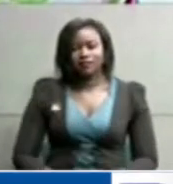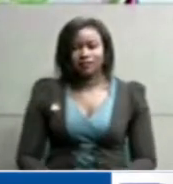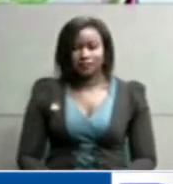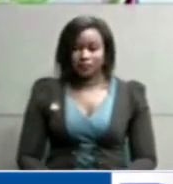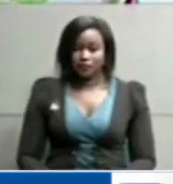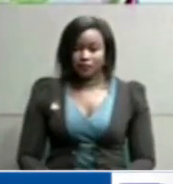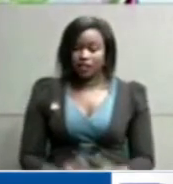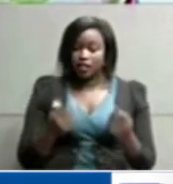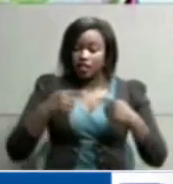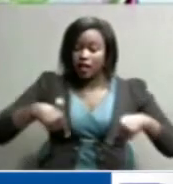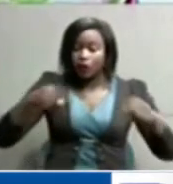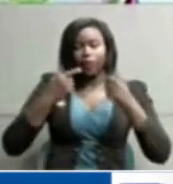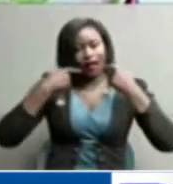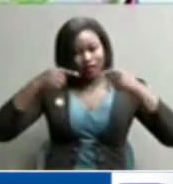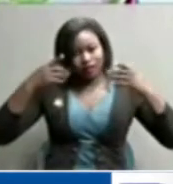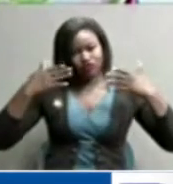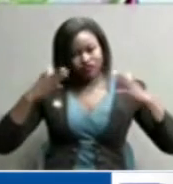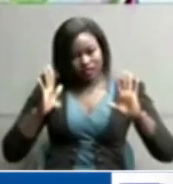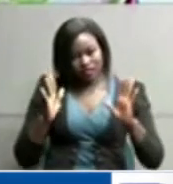So we announced that measure